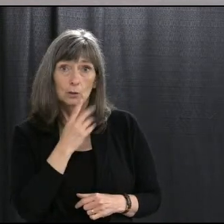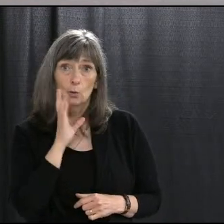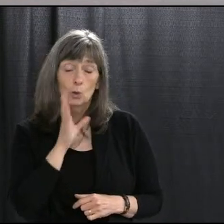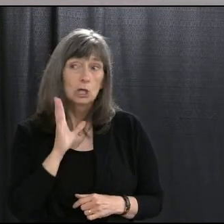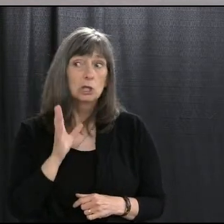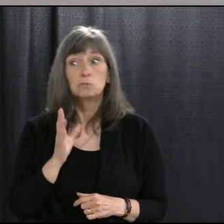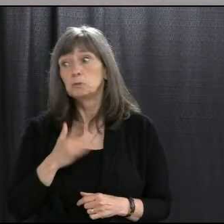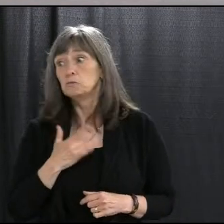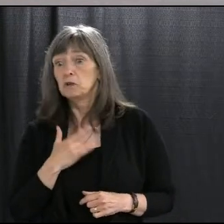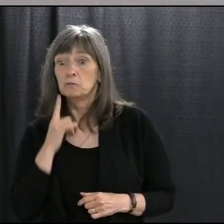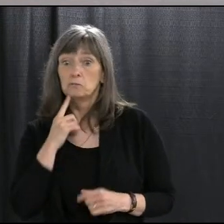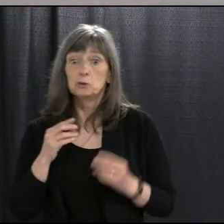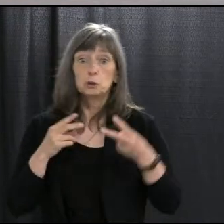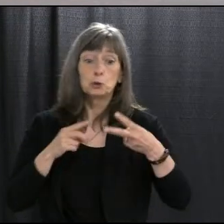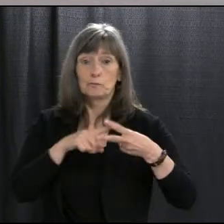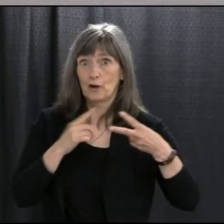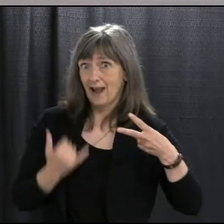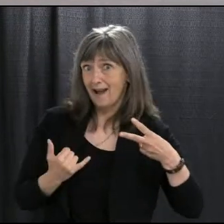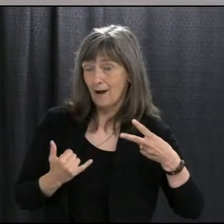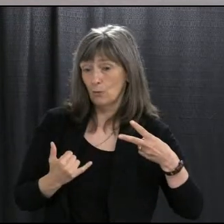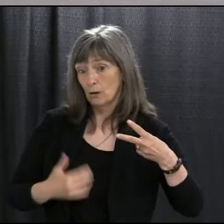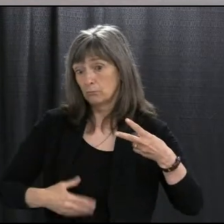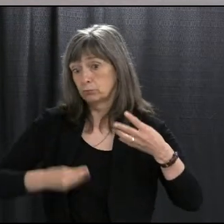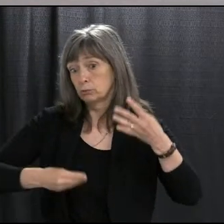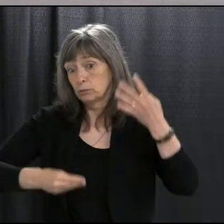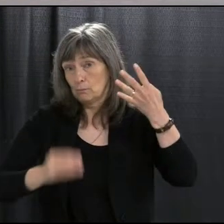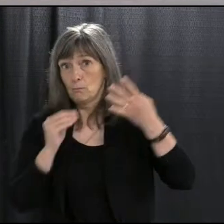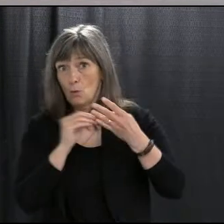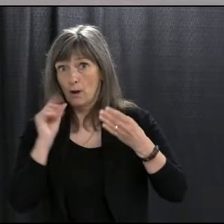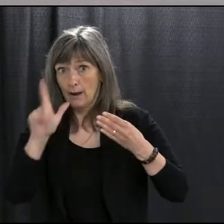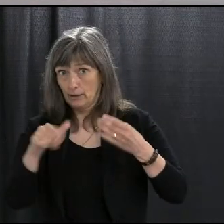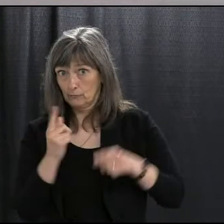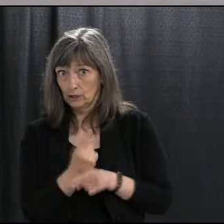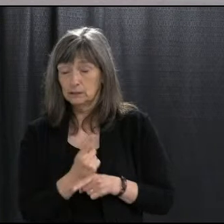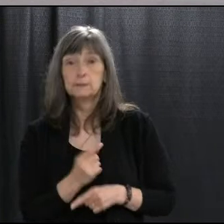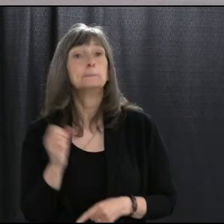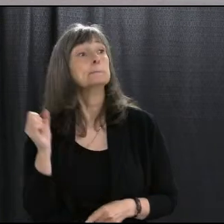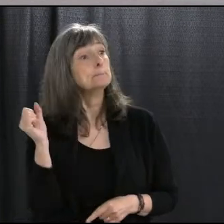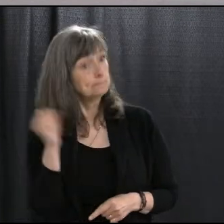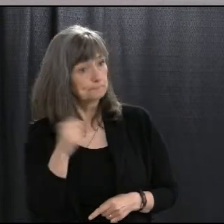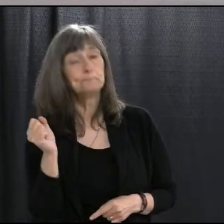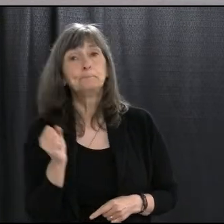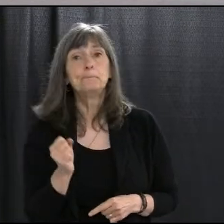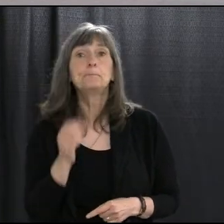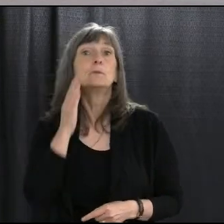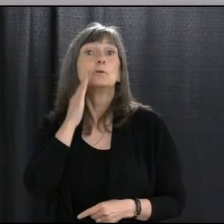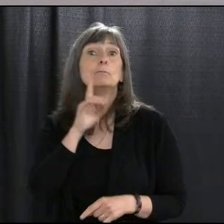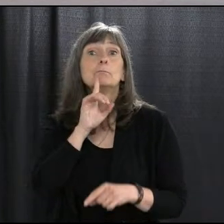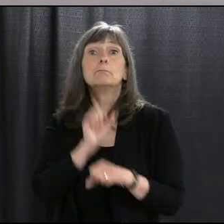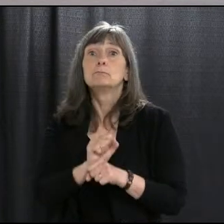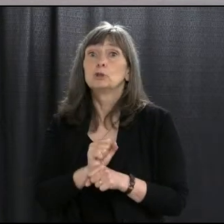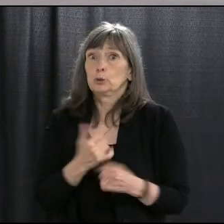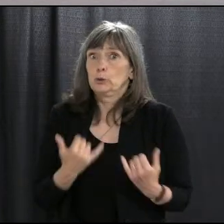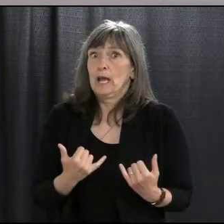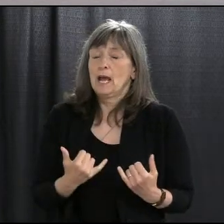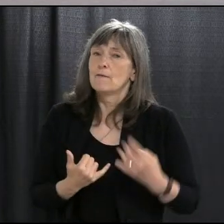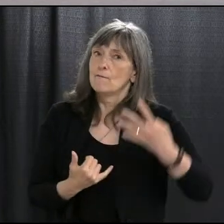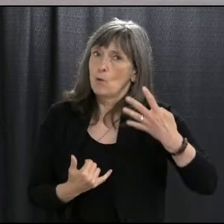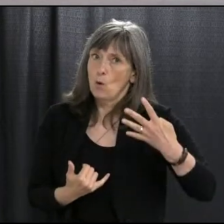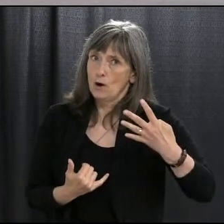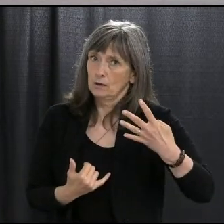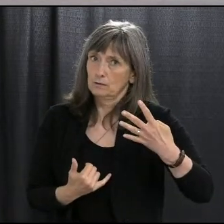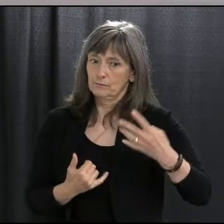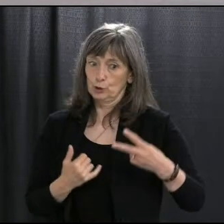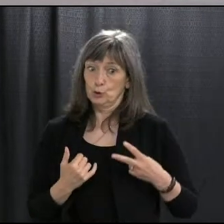anticipate having more than two, and this is the way forward, I guess. Yep, well, we know from today that there's going to be at least 4. These are the